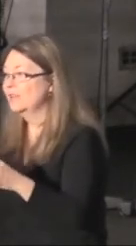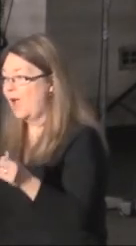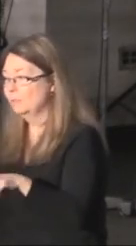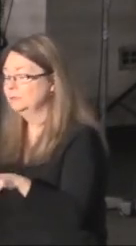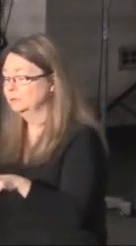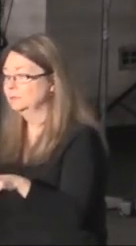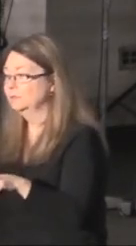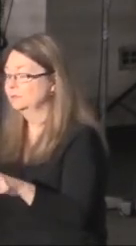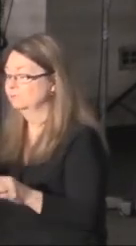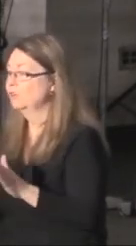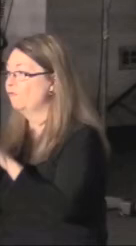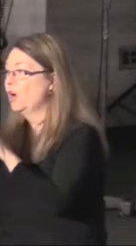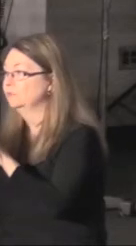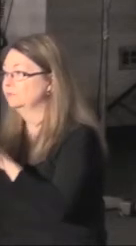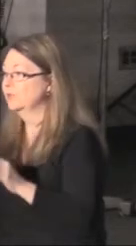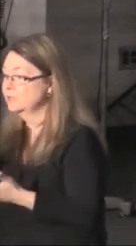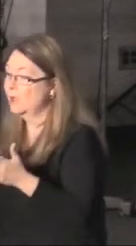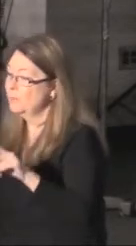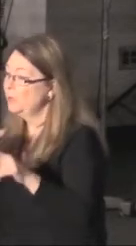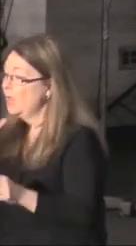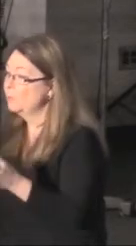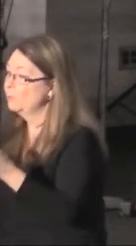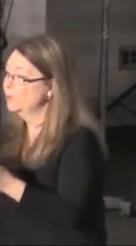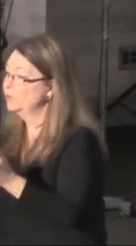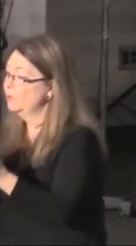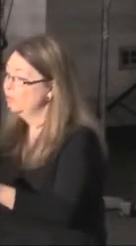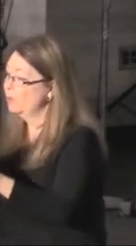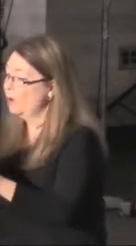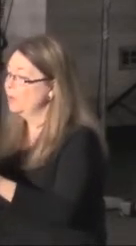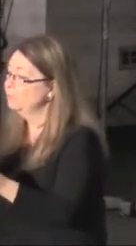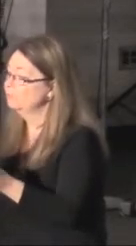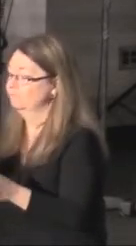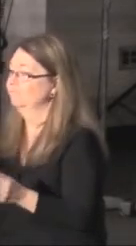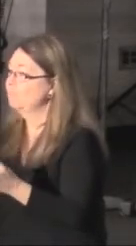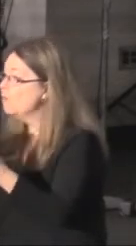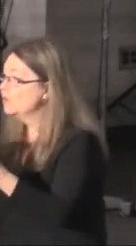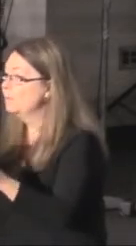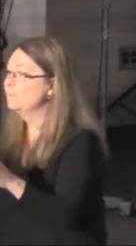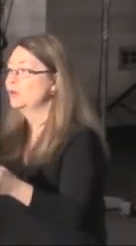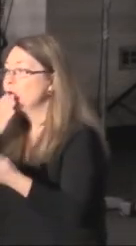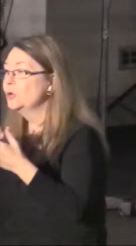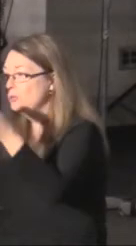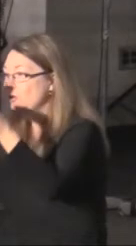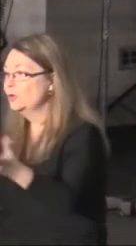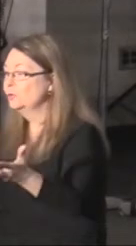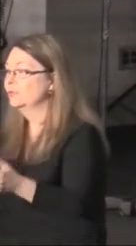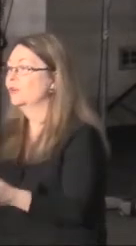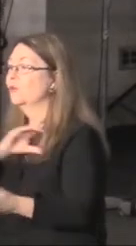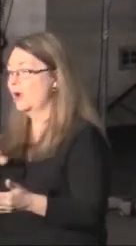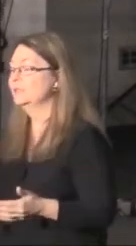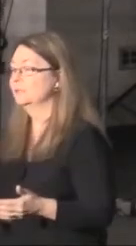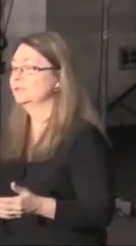look, one of the problems that we're dealing with is some people aren't preaching with the right motivation, but I've got good news. Christ is still preached. And you know what? That gives me